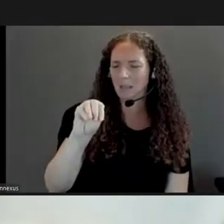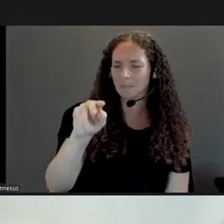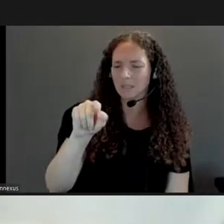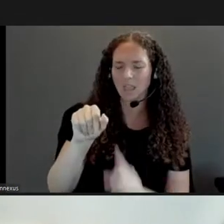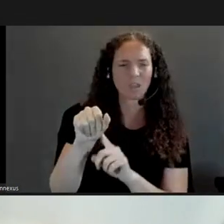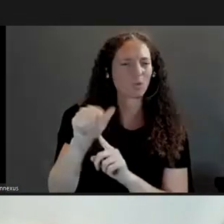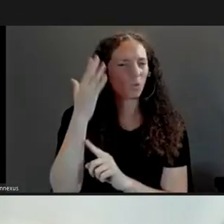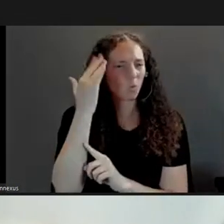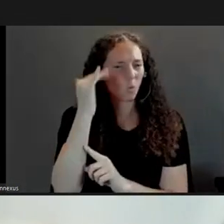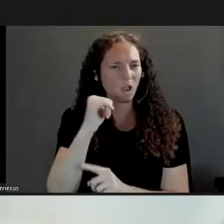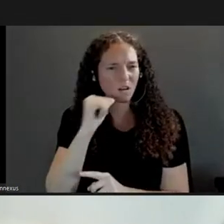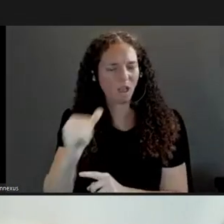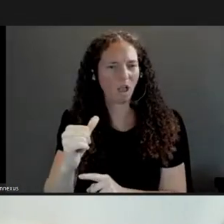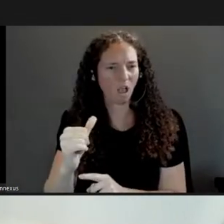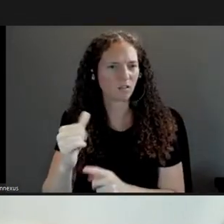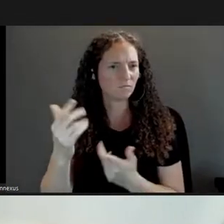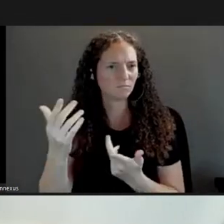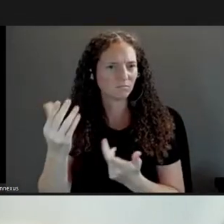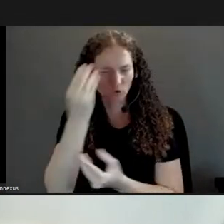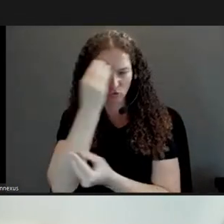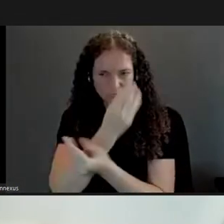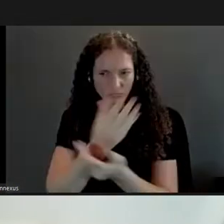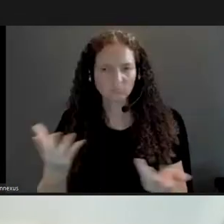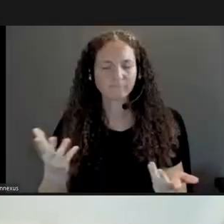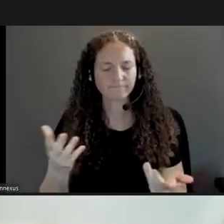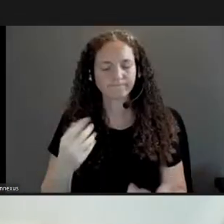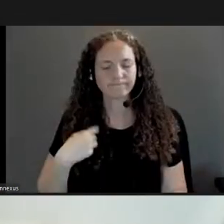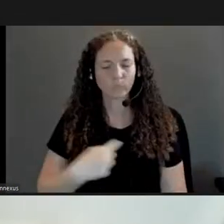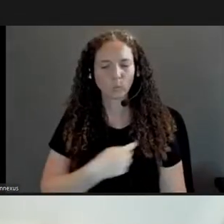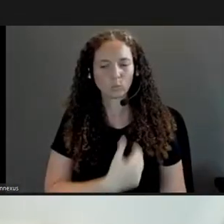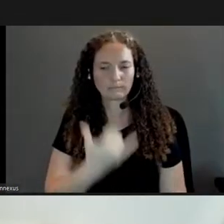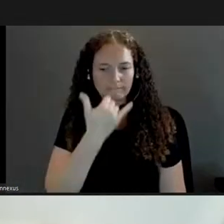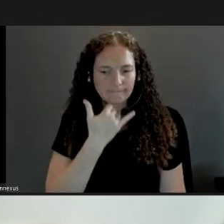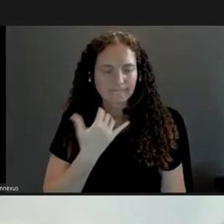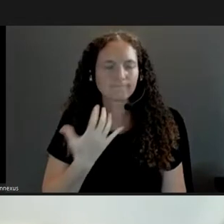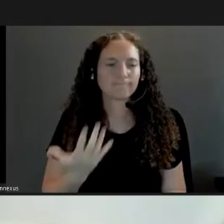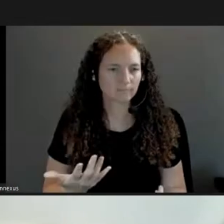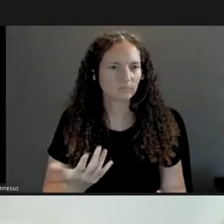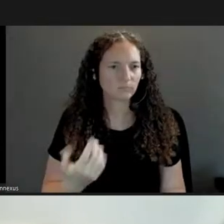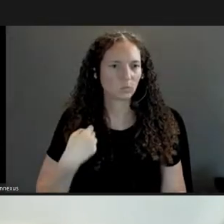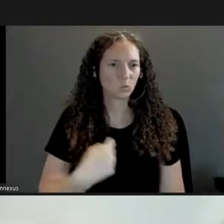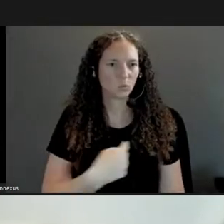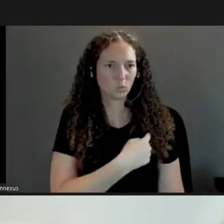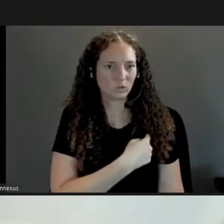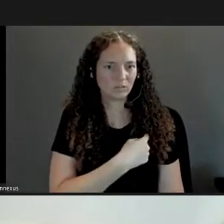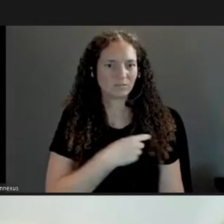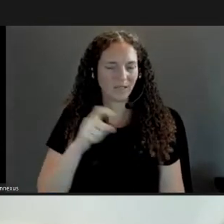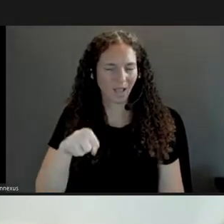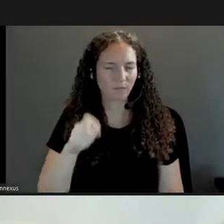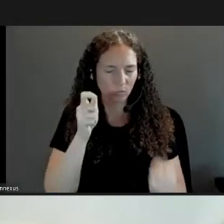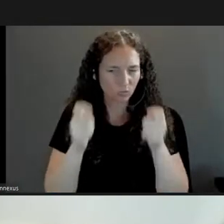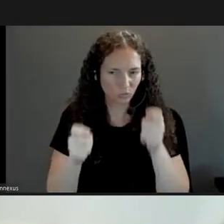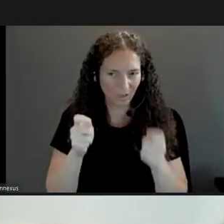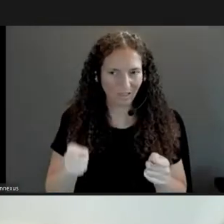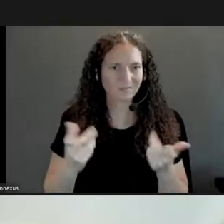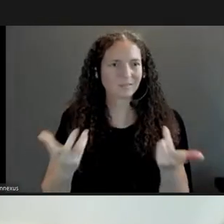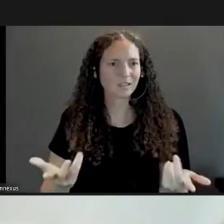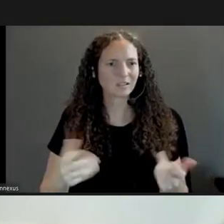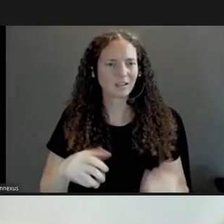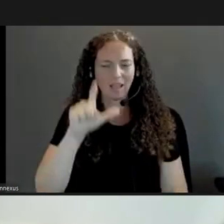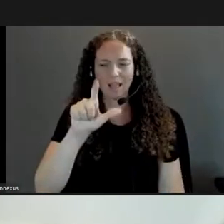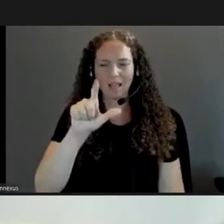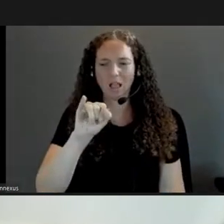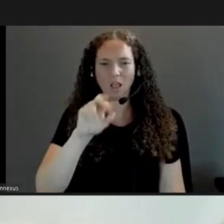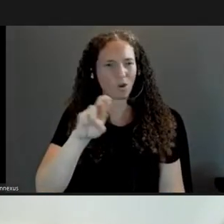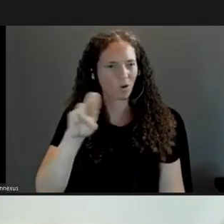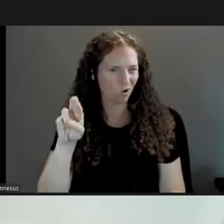publicly acknowledge that this was a major blunder and that it should and will be corrected. I don't understand why the LIRR